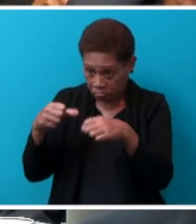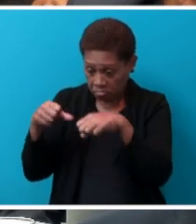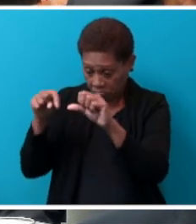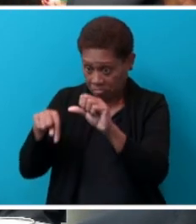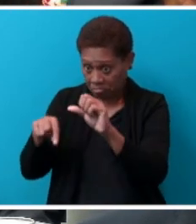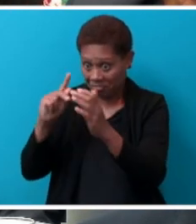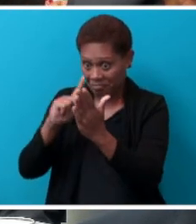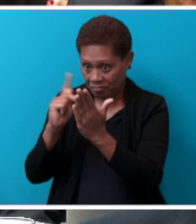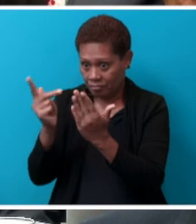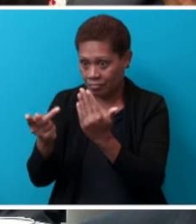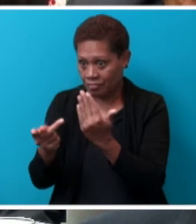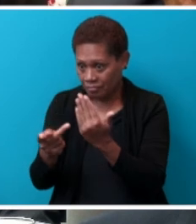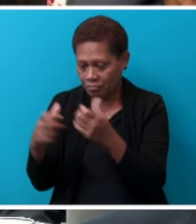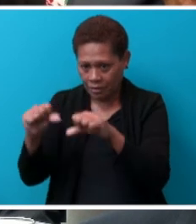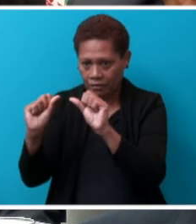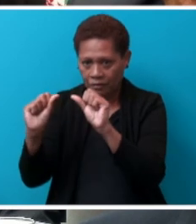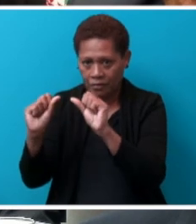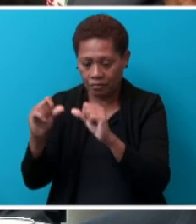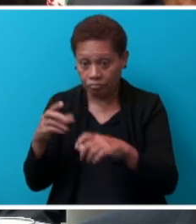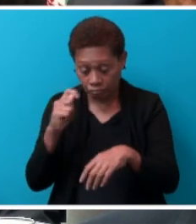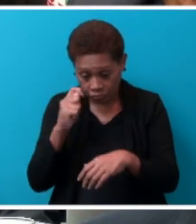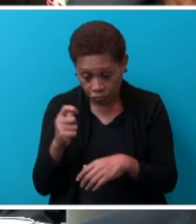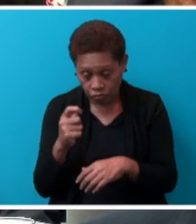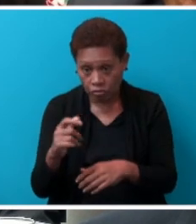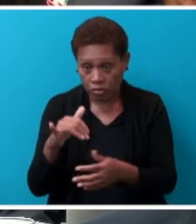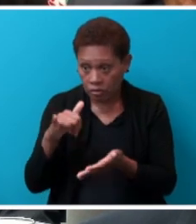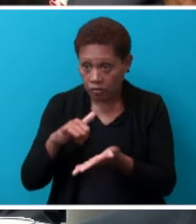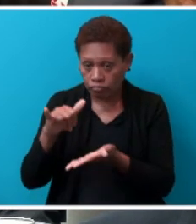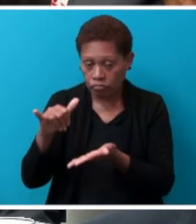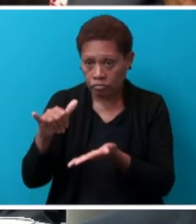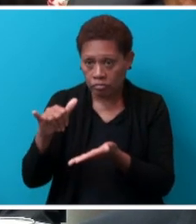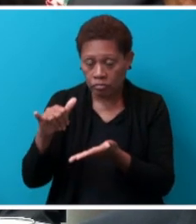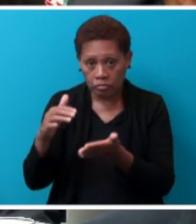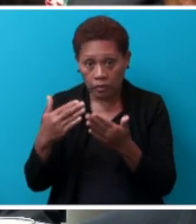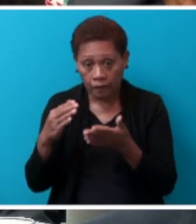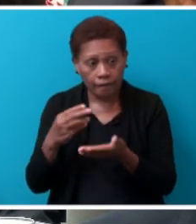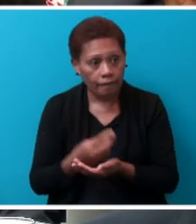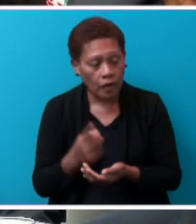ministries. The Ministry of Tourism and Civil Aviation has been allocated $150,000